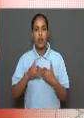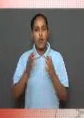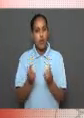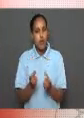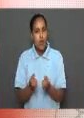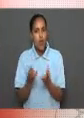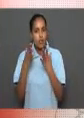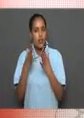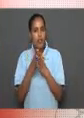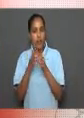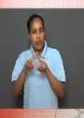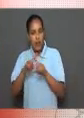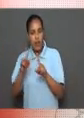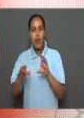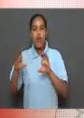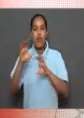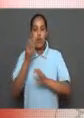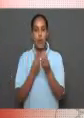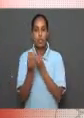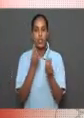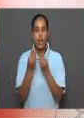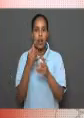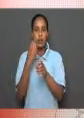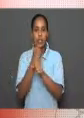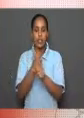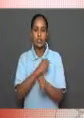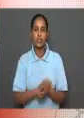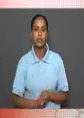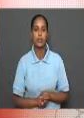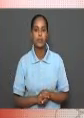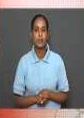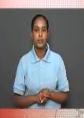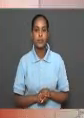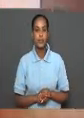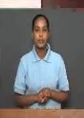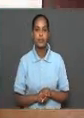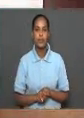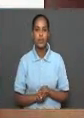has a wide variety of commercial applications: